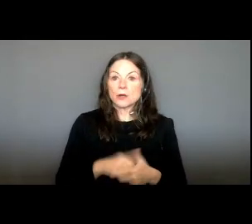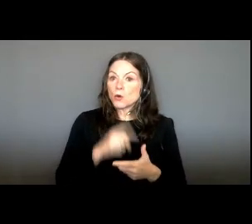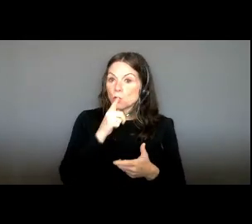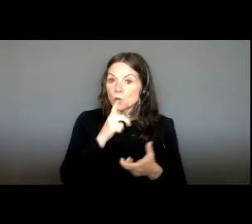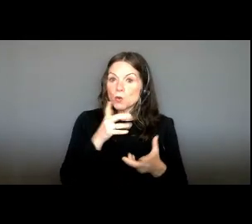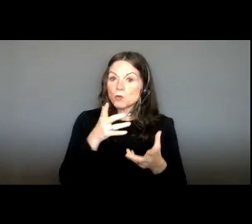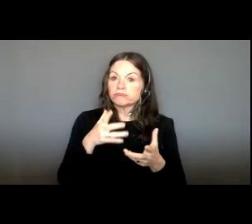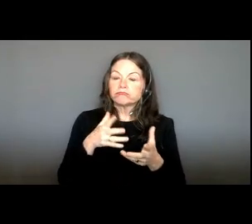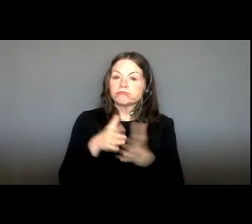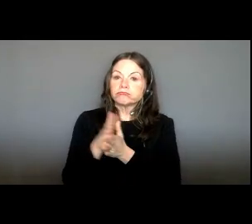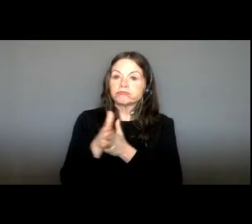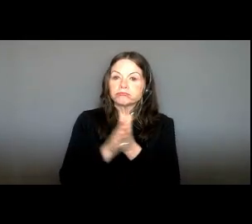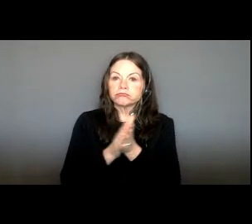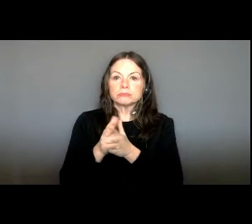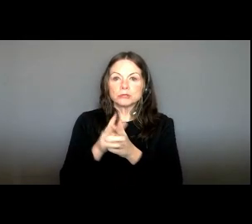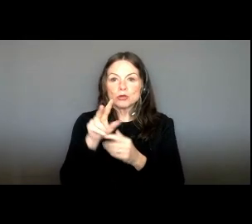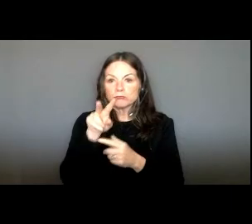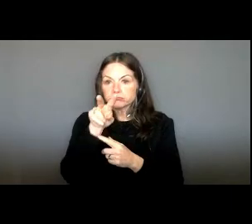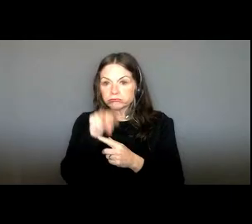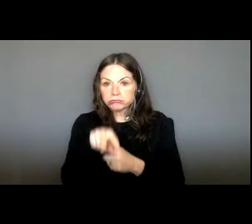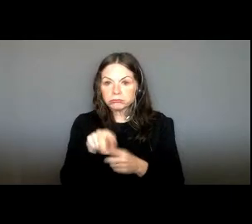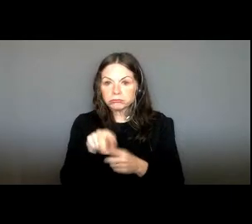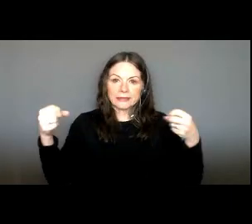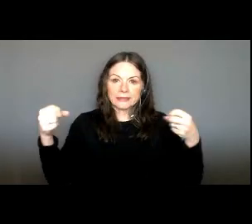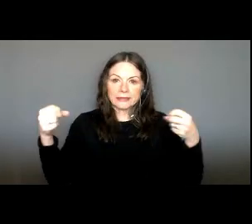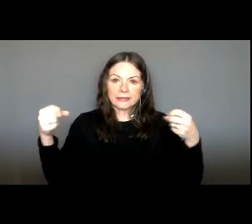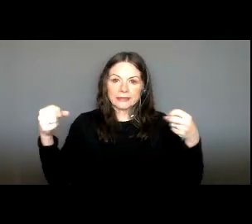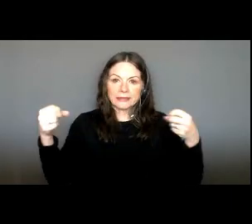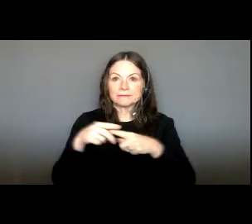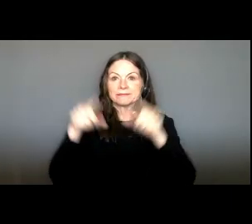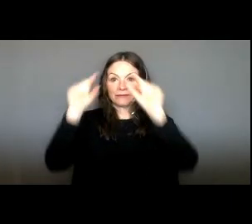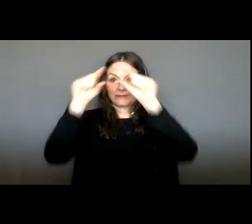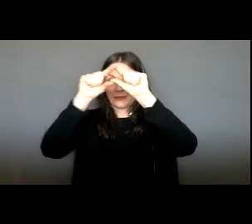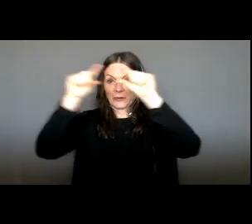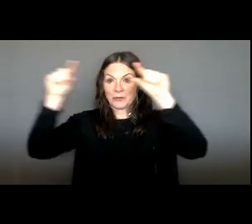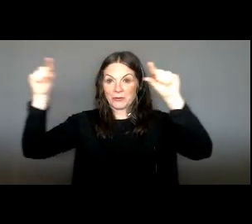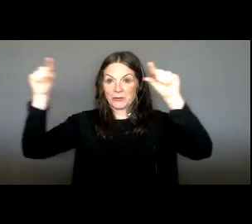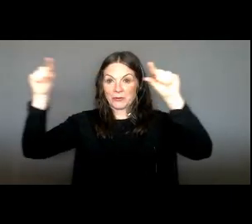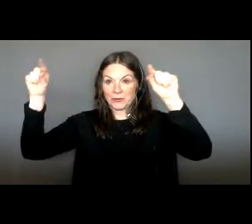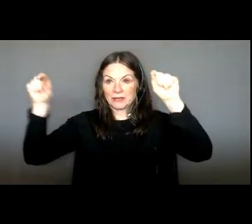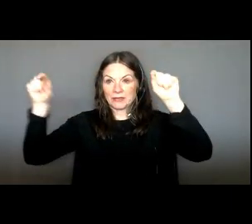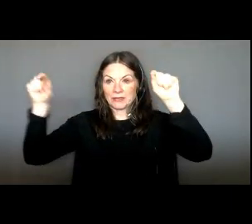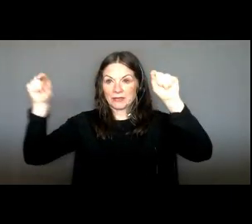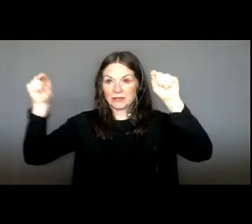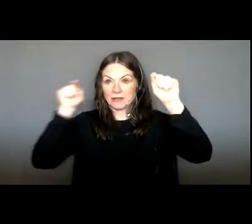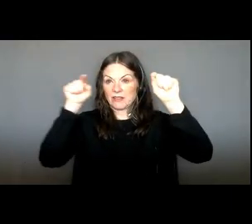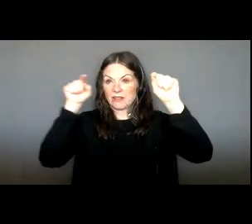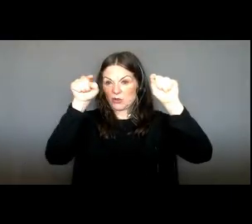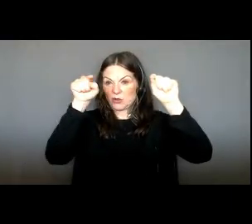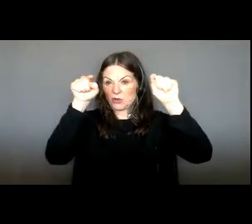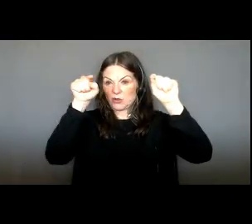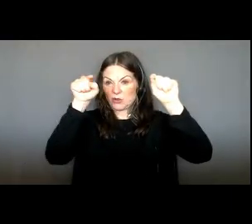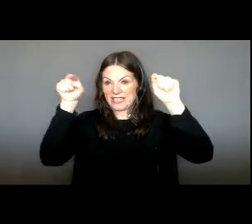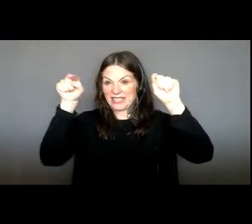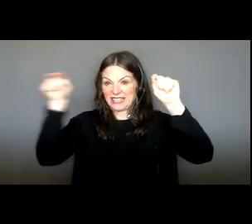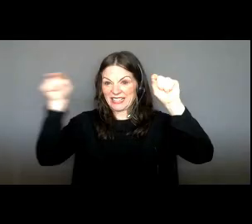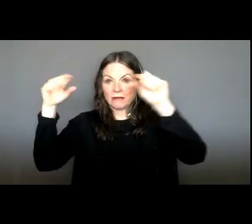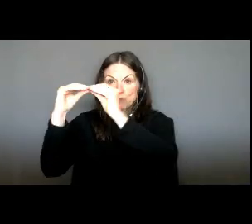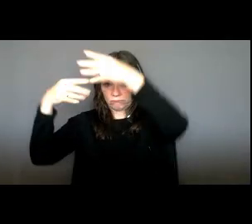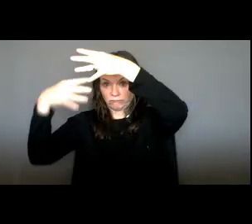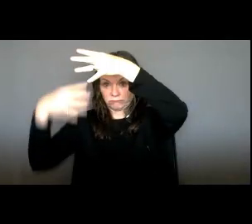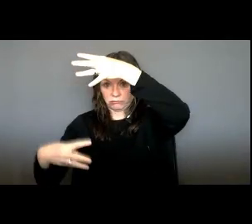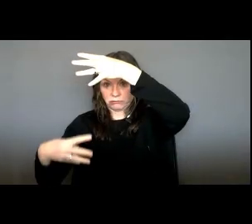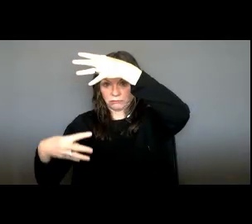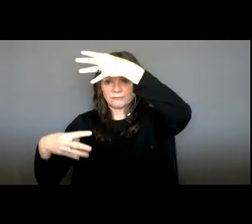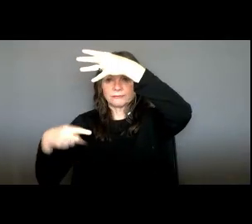captioning, on the menu bar on the top right of your screen, click the three dots with the word